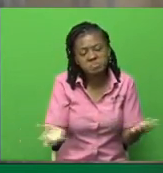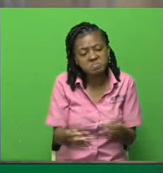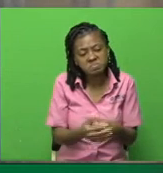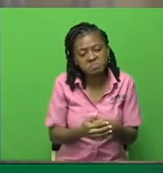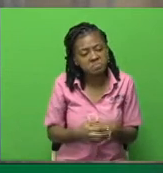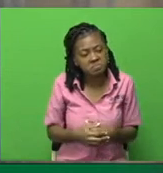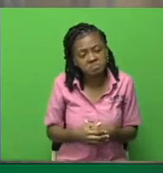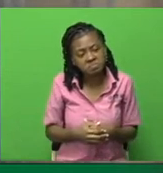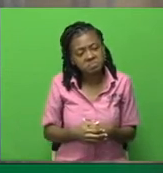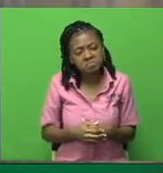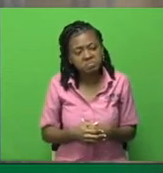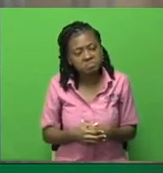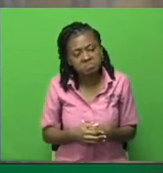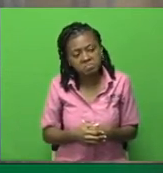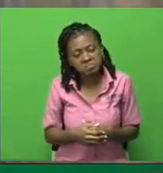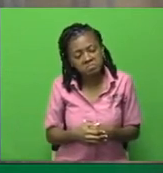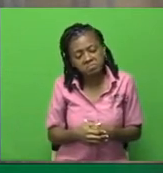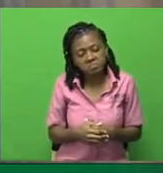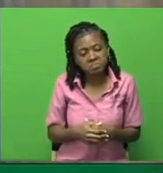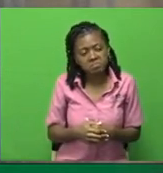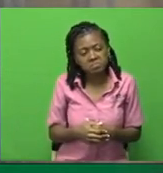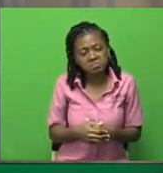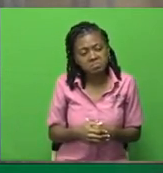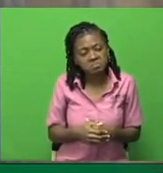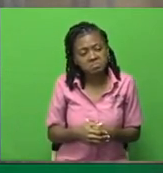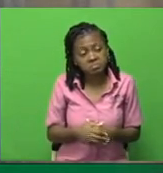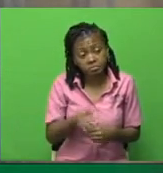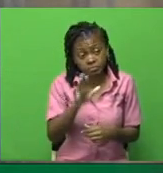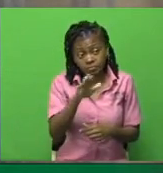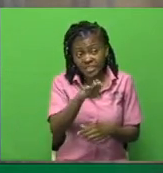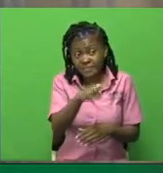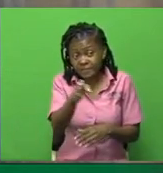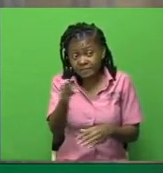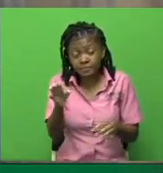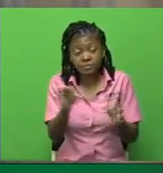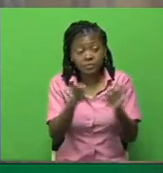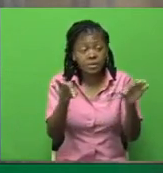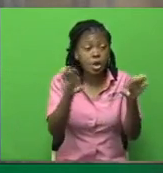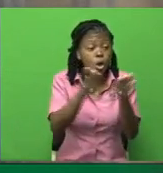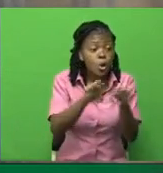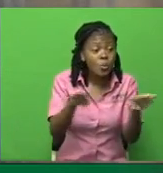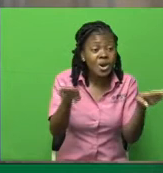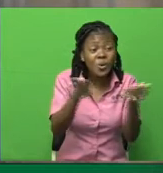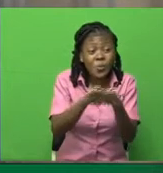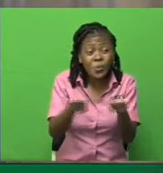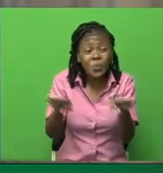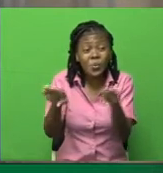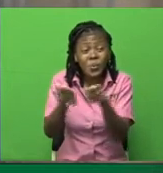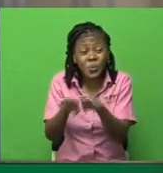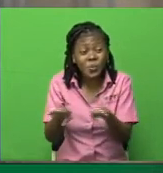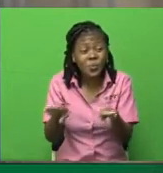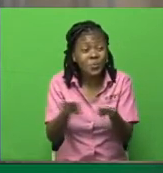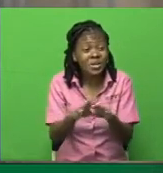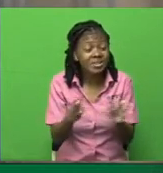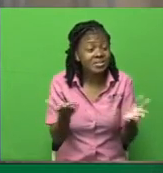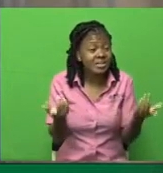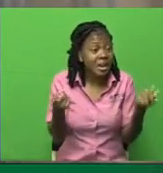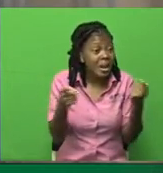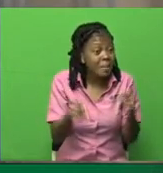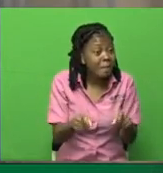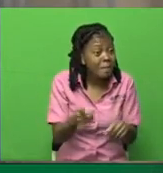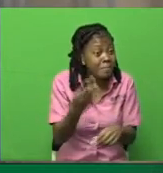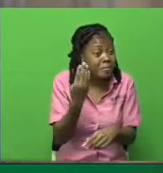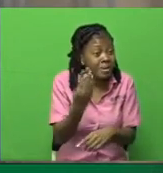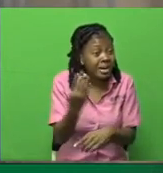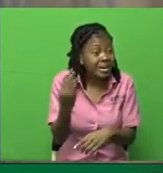the closure of these plans has led to the island of billions of dollars in capital in the energy